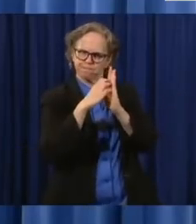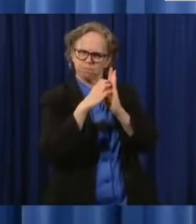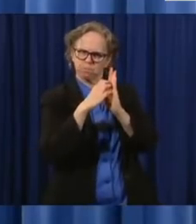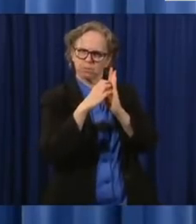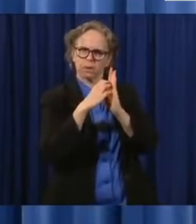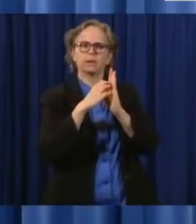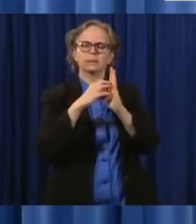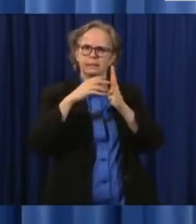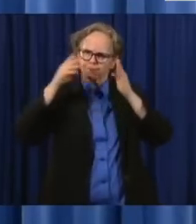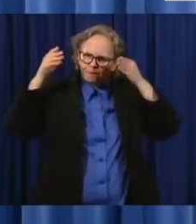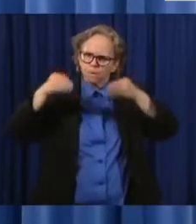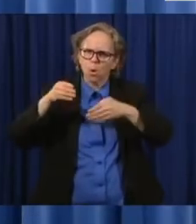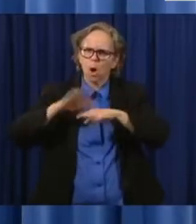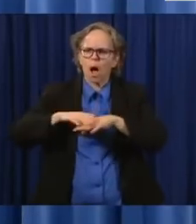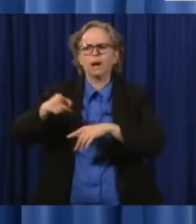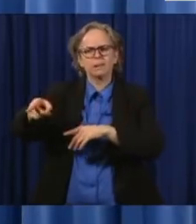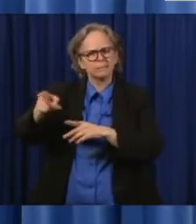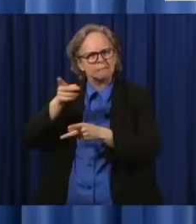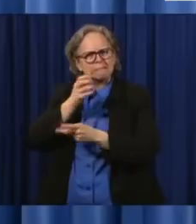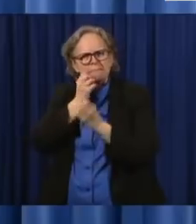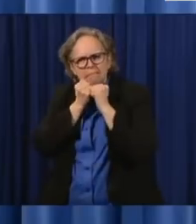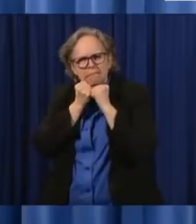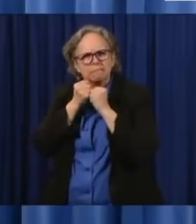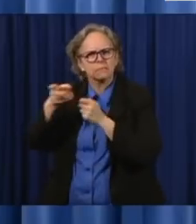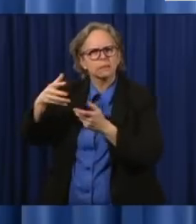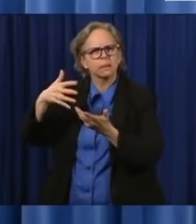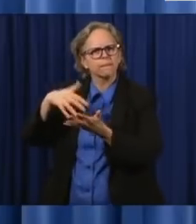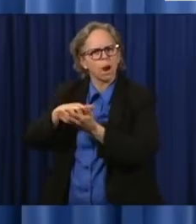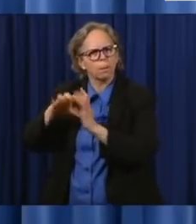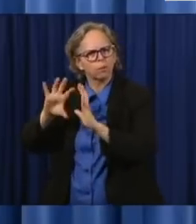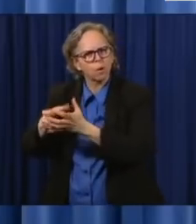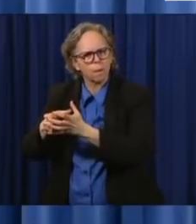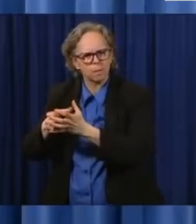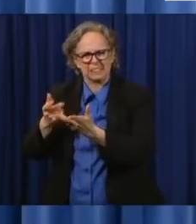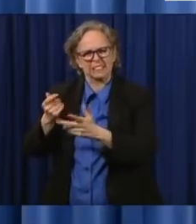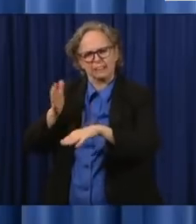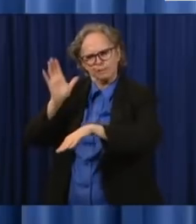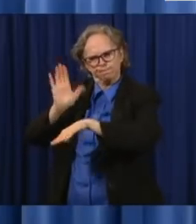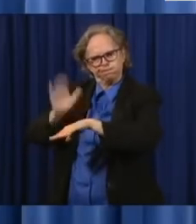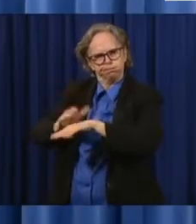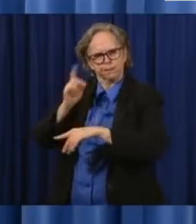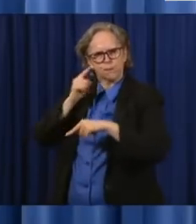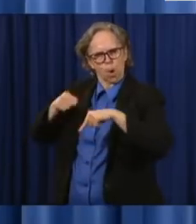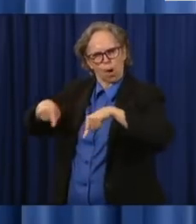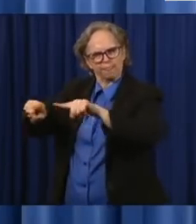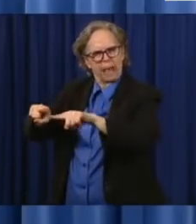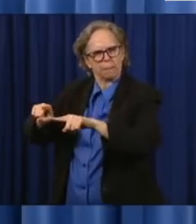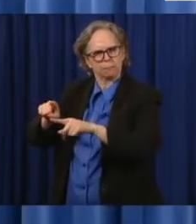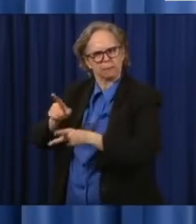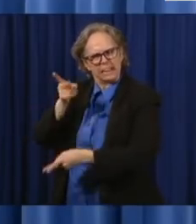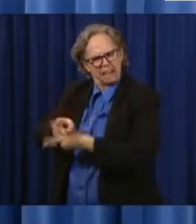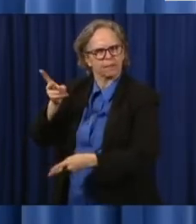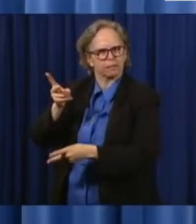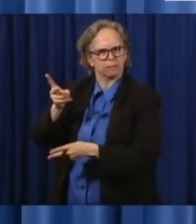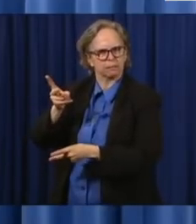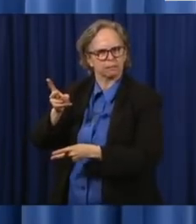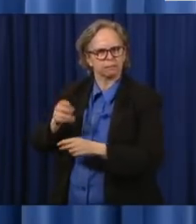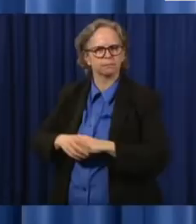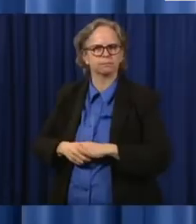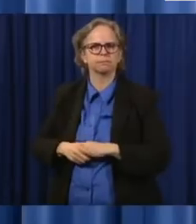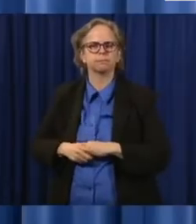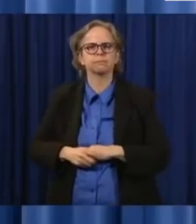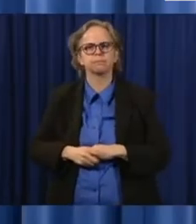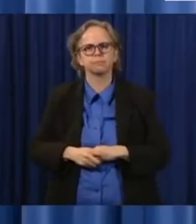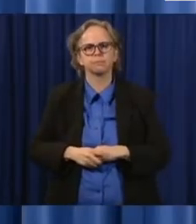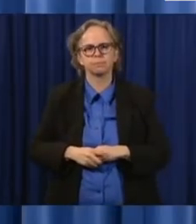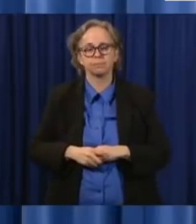the most vulnerable, and with special cautions to those individuals. And at this point, as we deal with